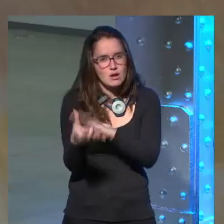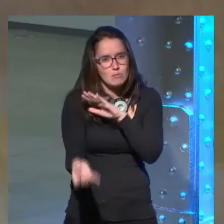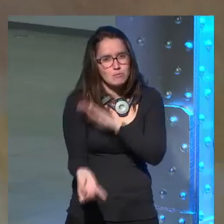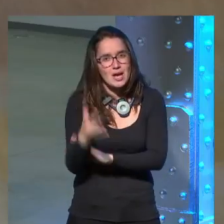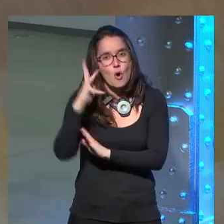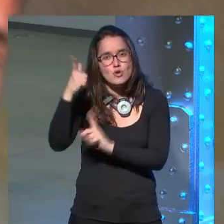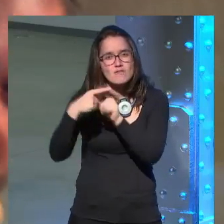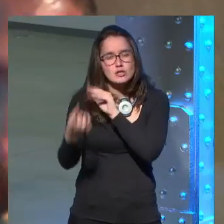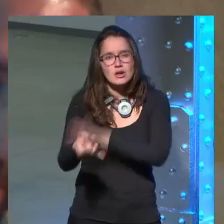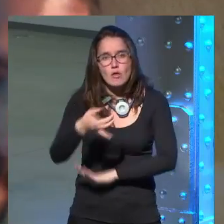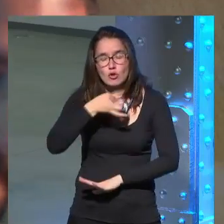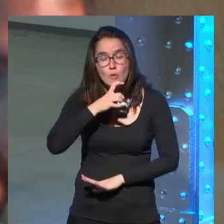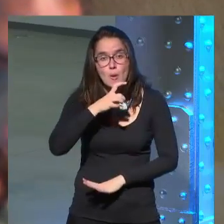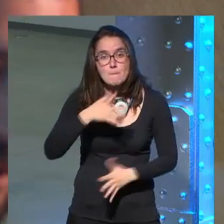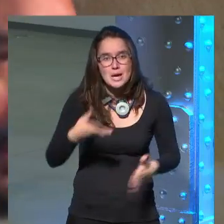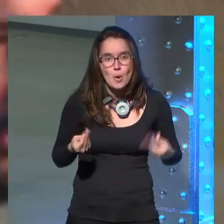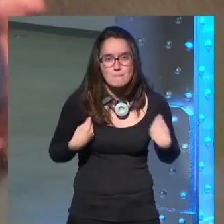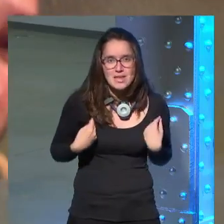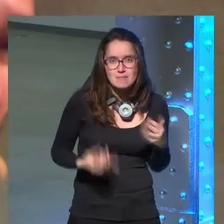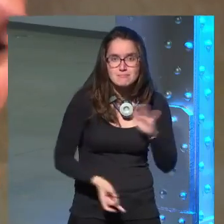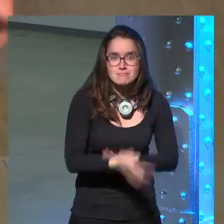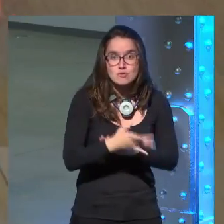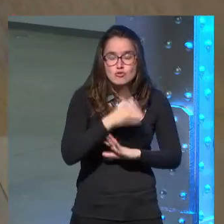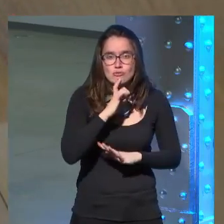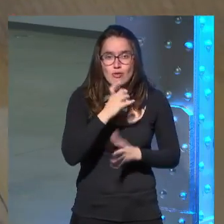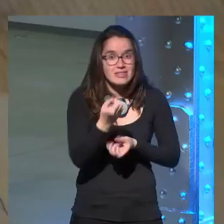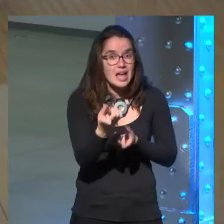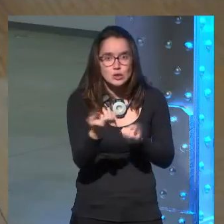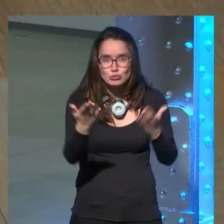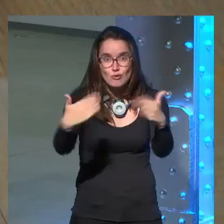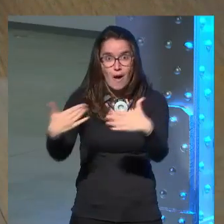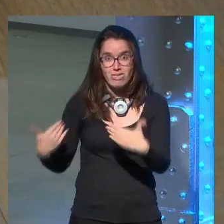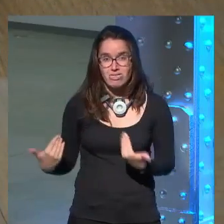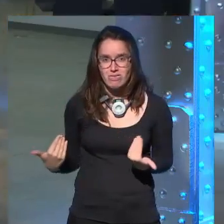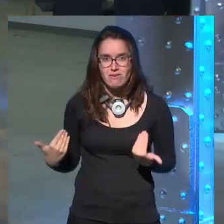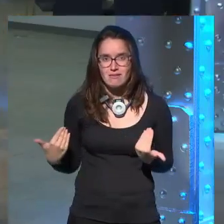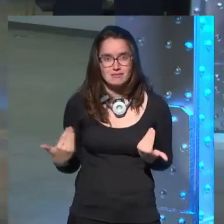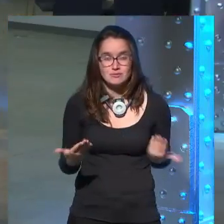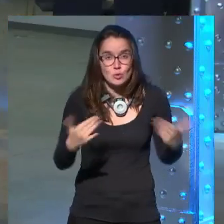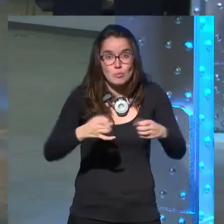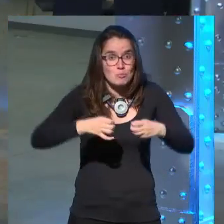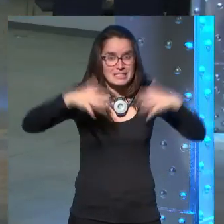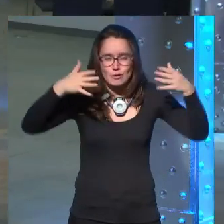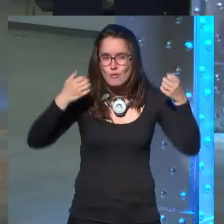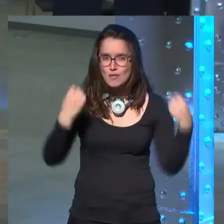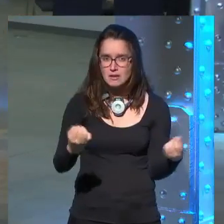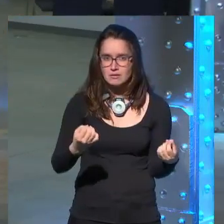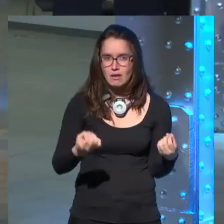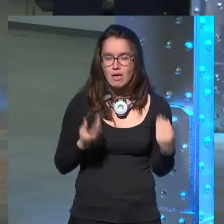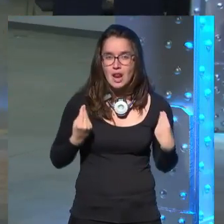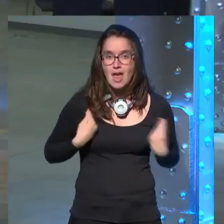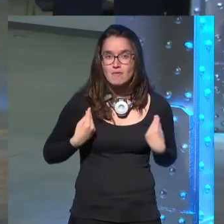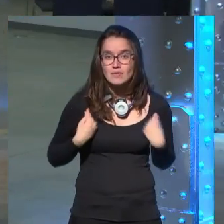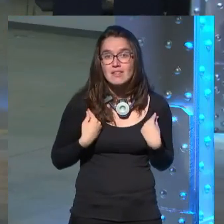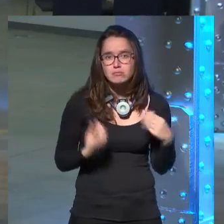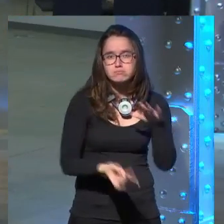of explanation about how everything started. But the origin of life, we don't have any data about that other